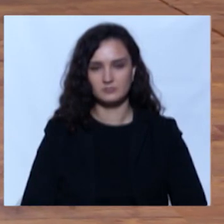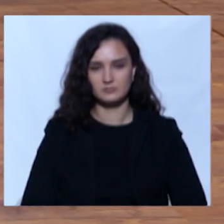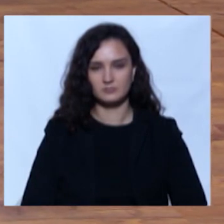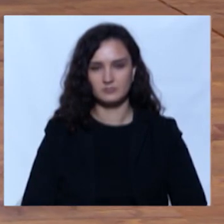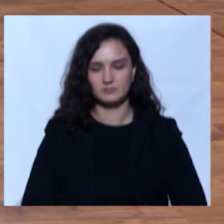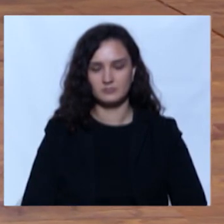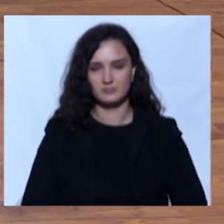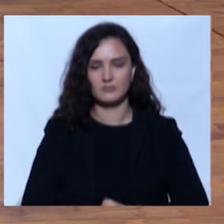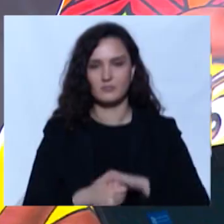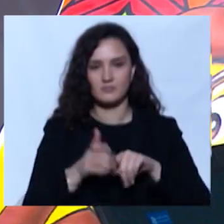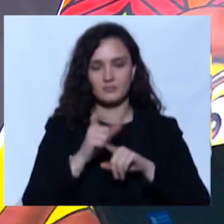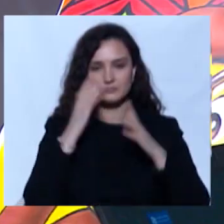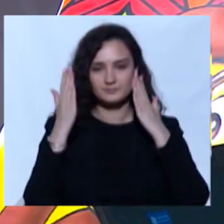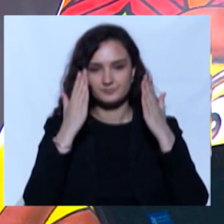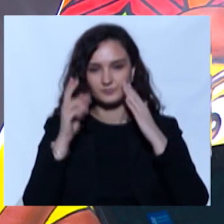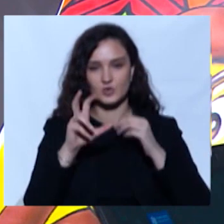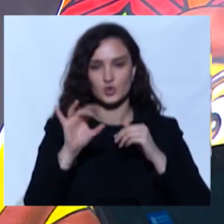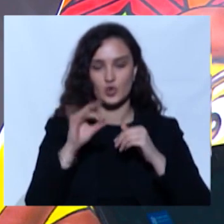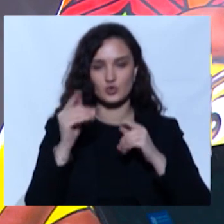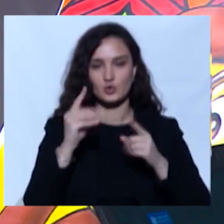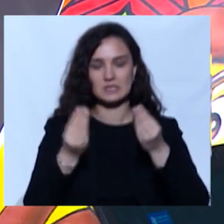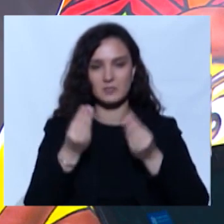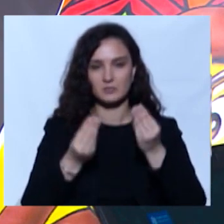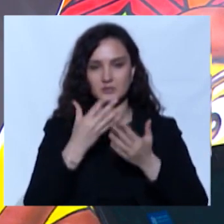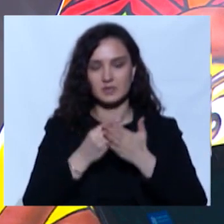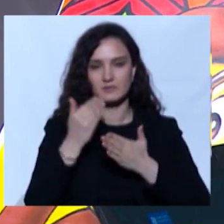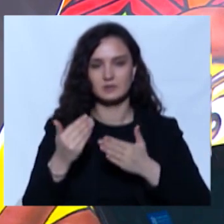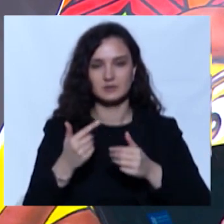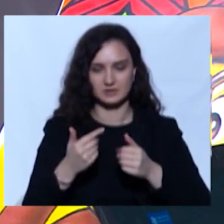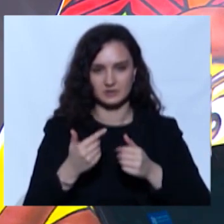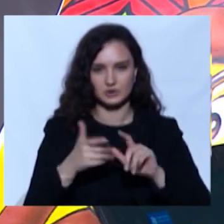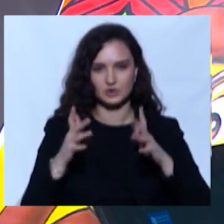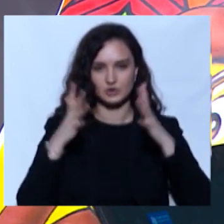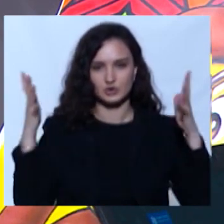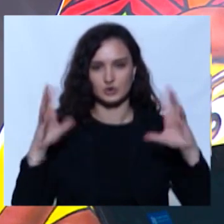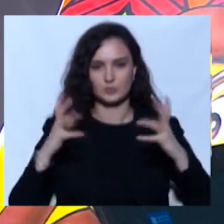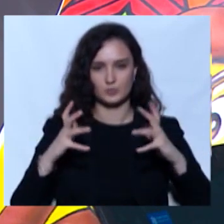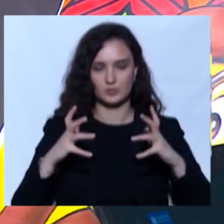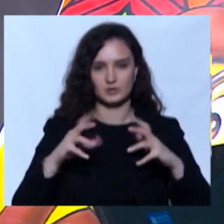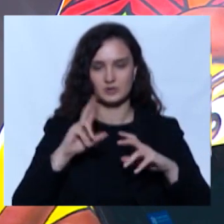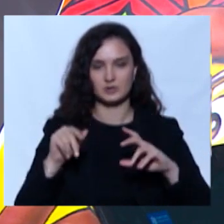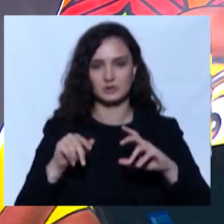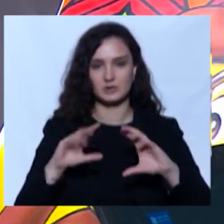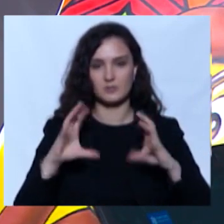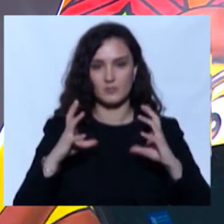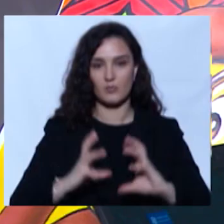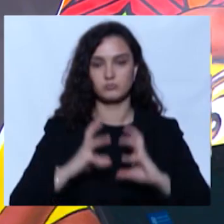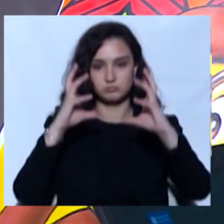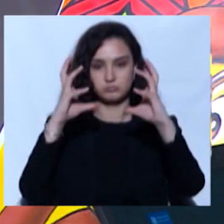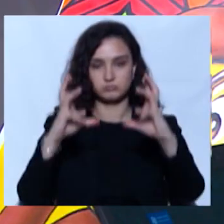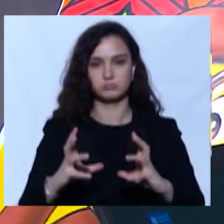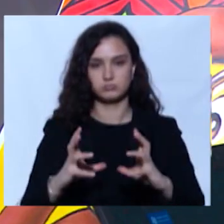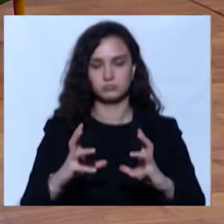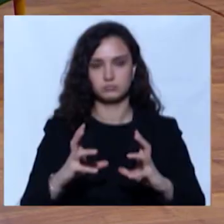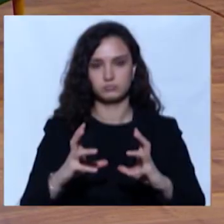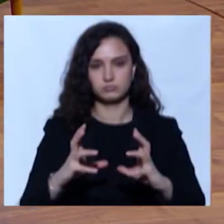It was a lot of fun for George to play with his new big ball. The ball went up and